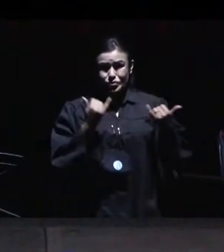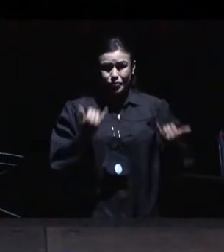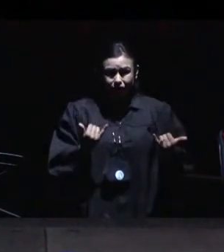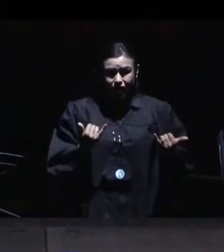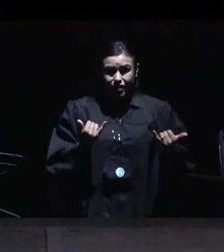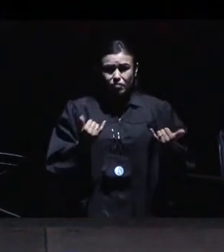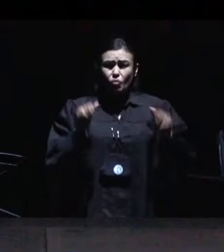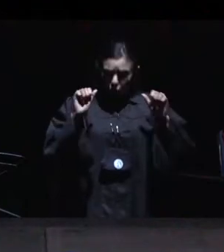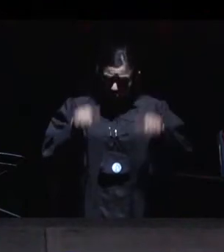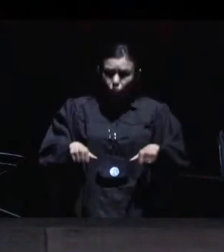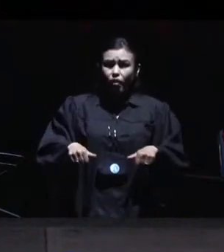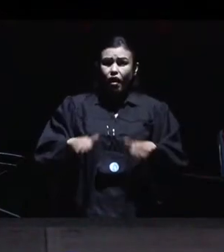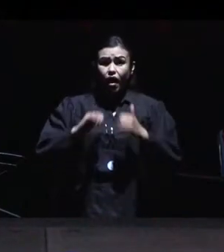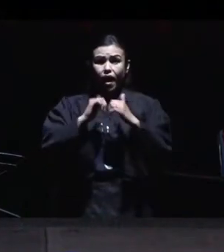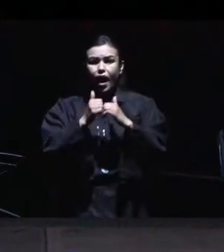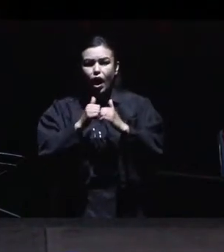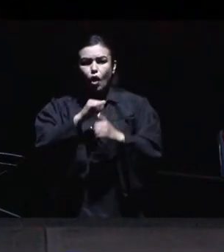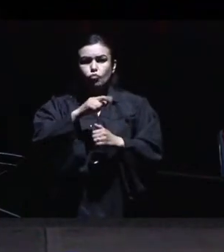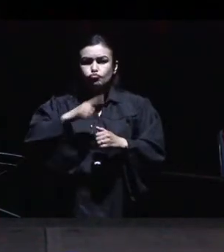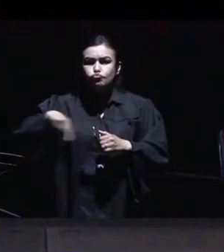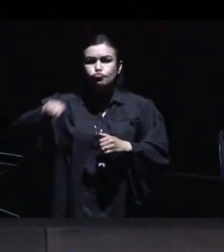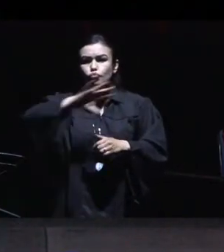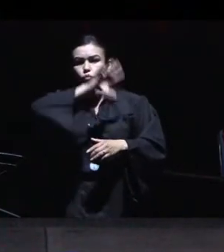being engaged citizens in our community.